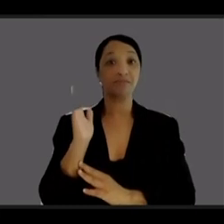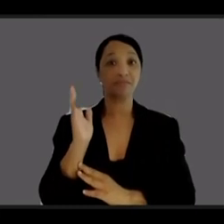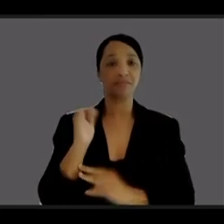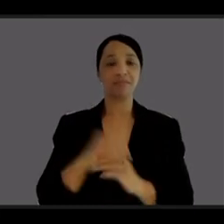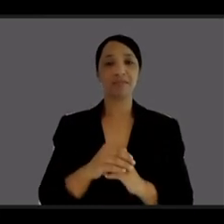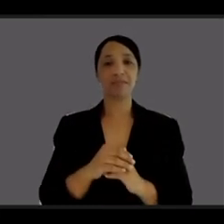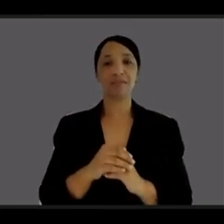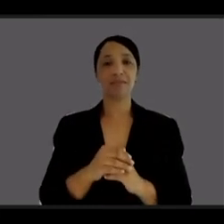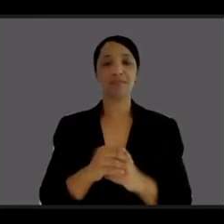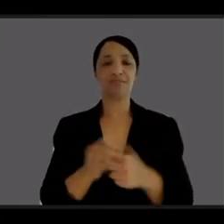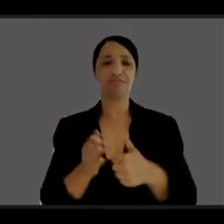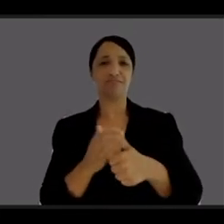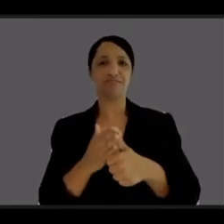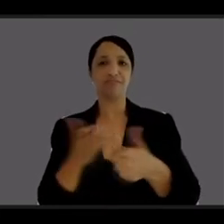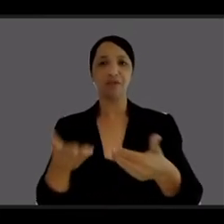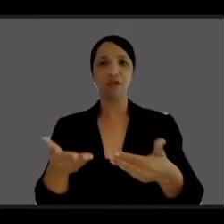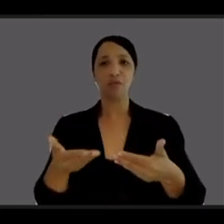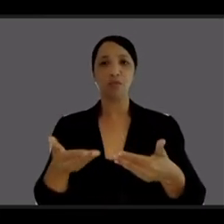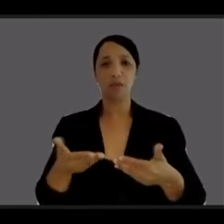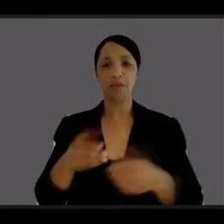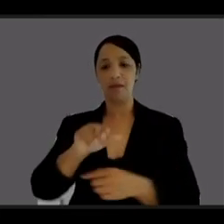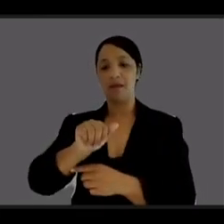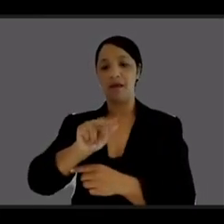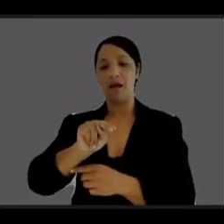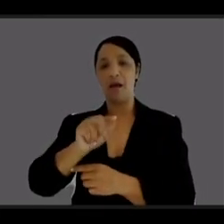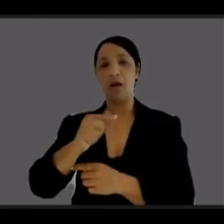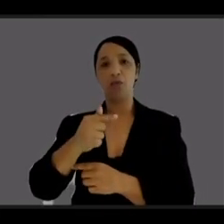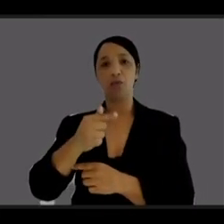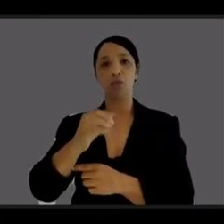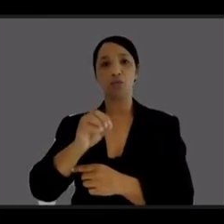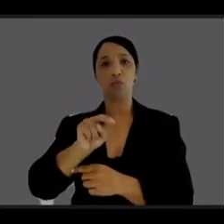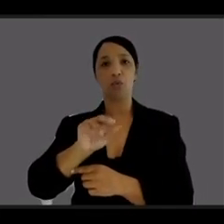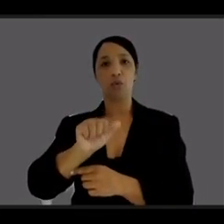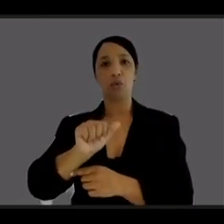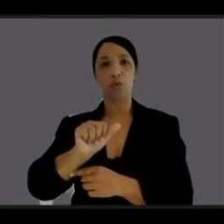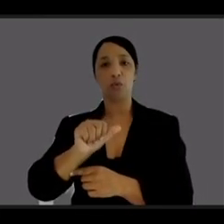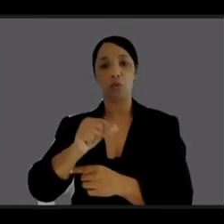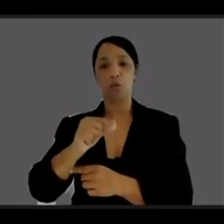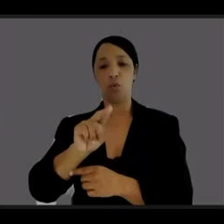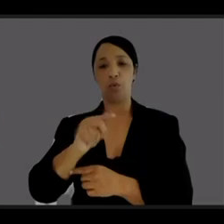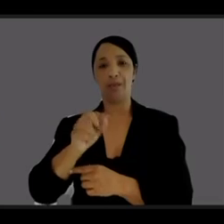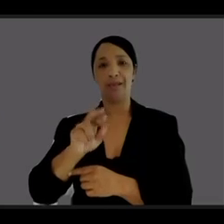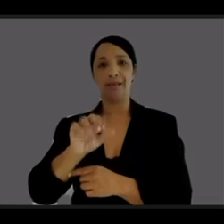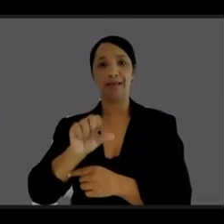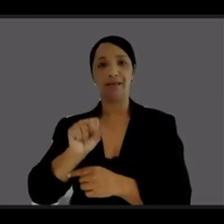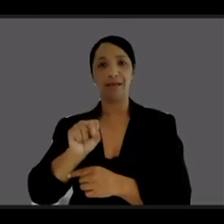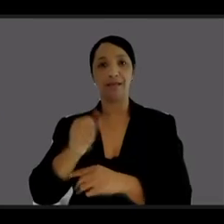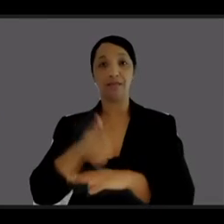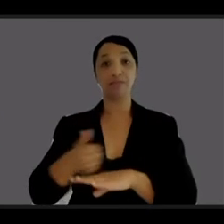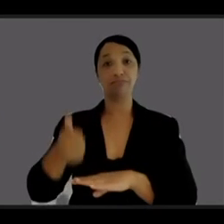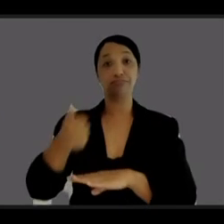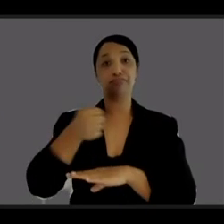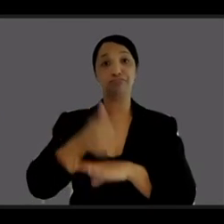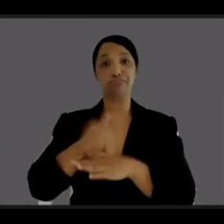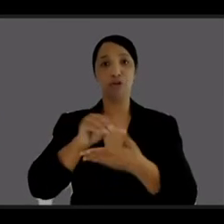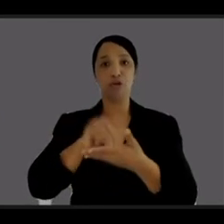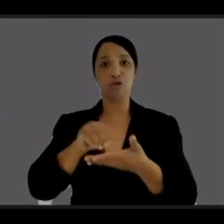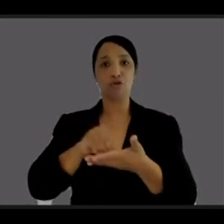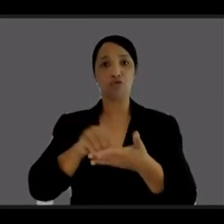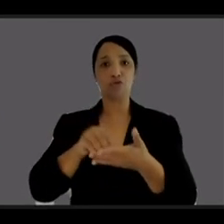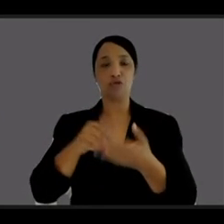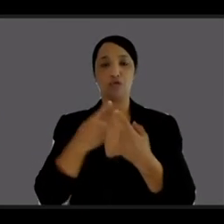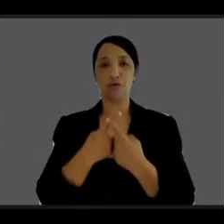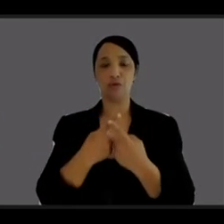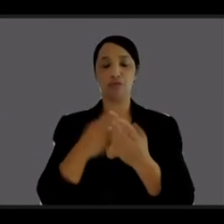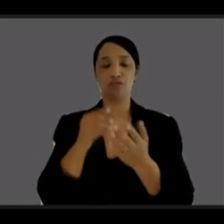Mr. Antonio Guterres-Lett, Secretary General of the United Nations, to the screen. Video message will be introduced